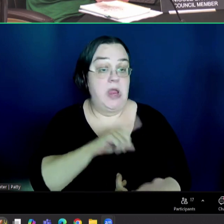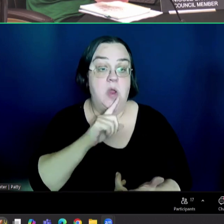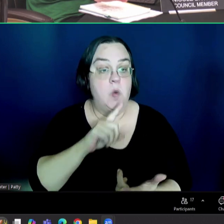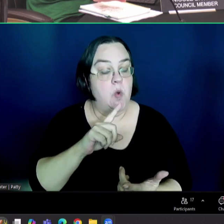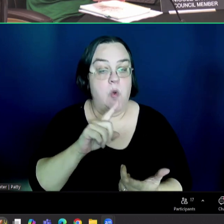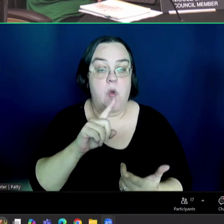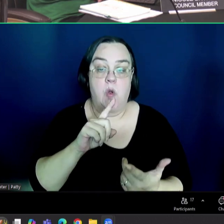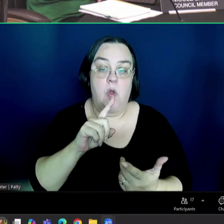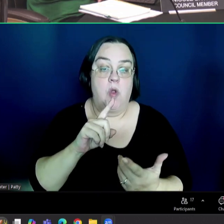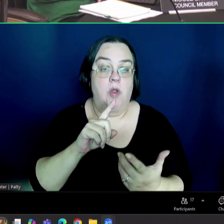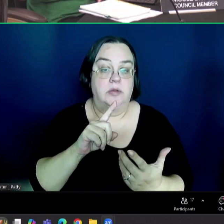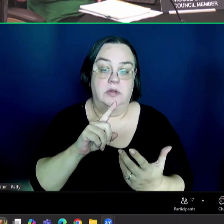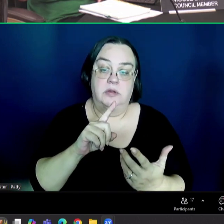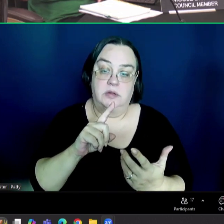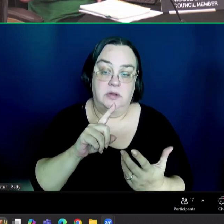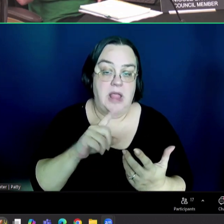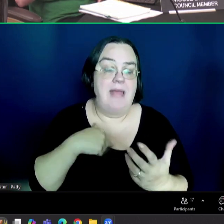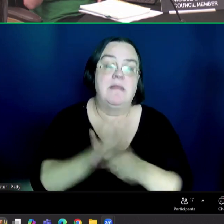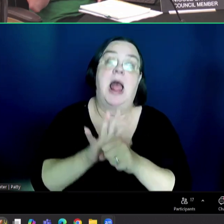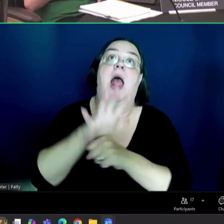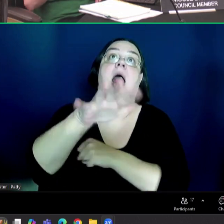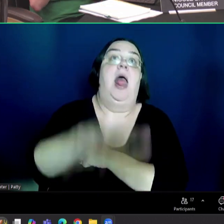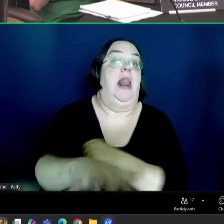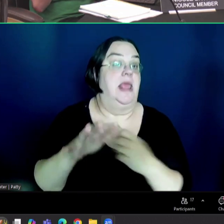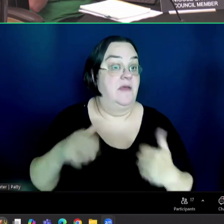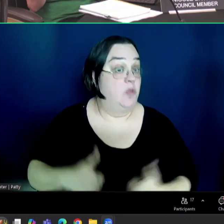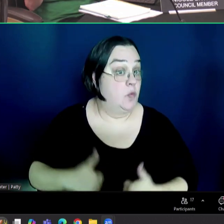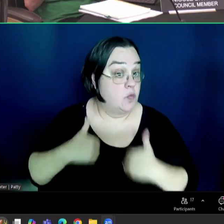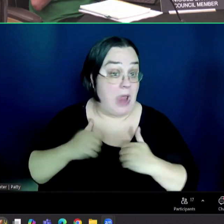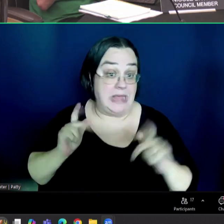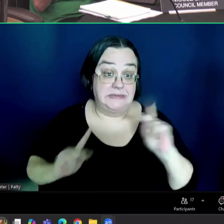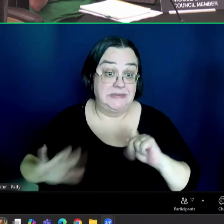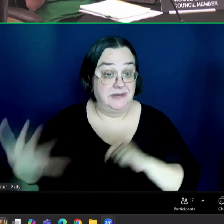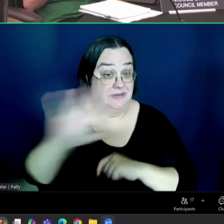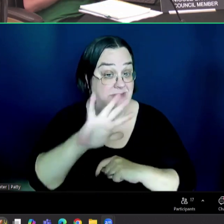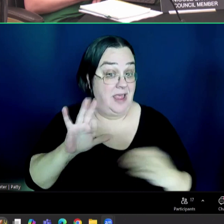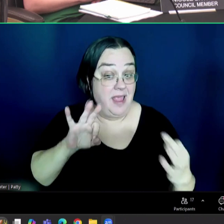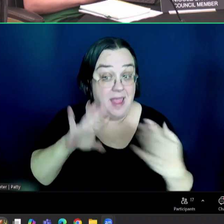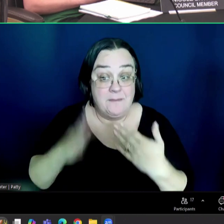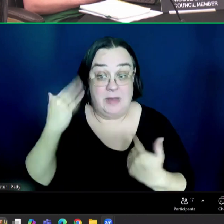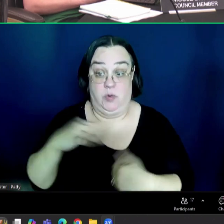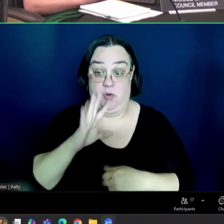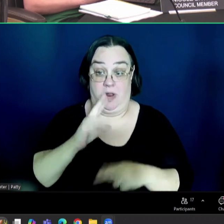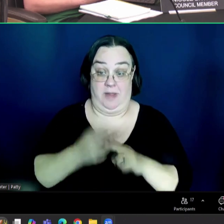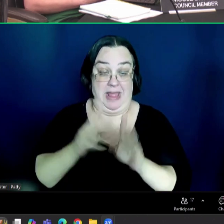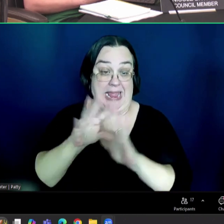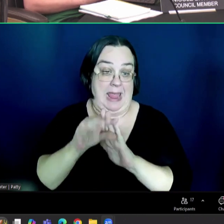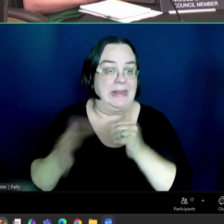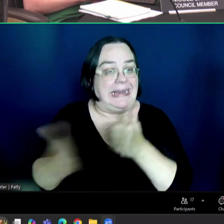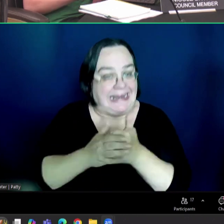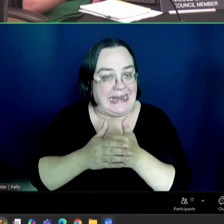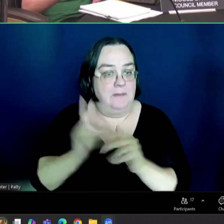resident input here, because we're talking about cameras right outside people's houses.